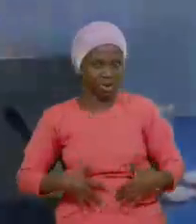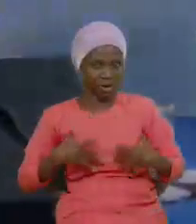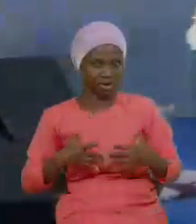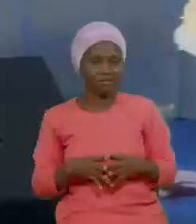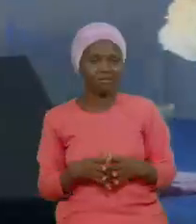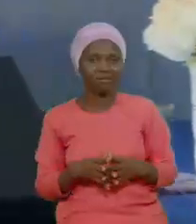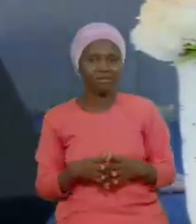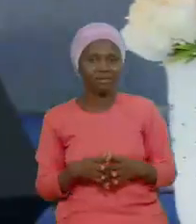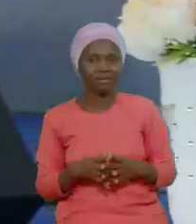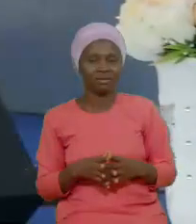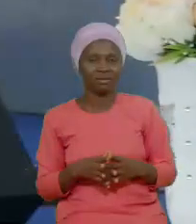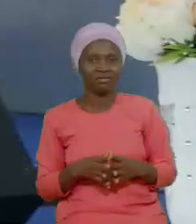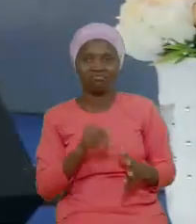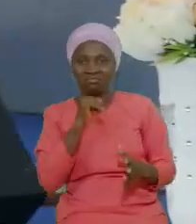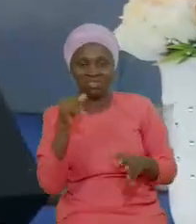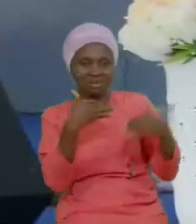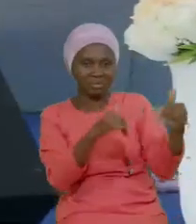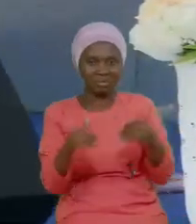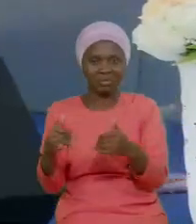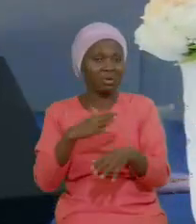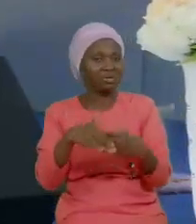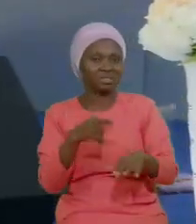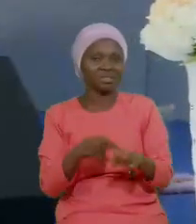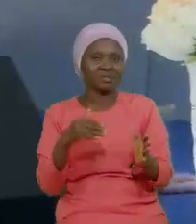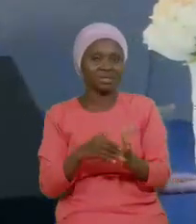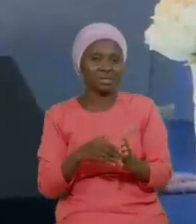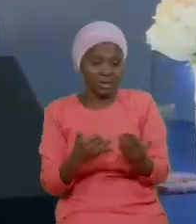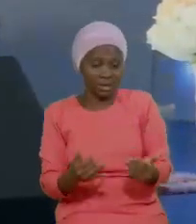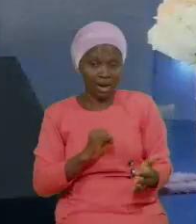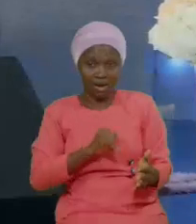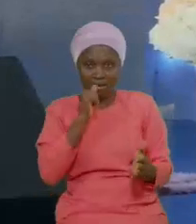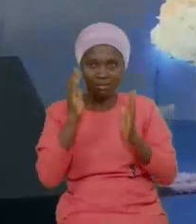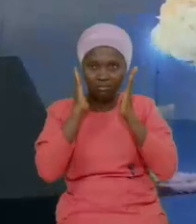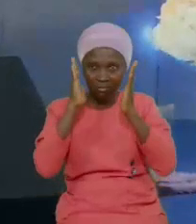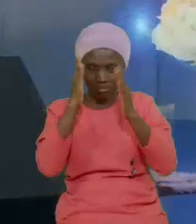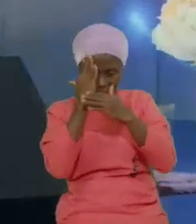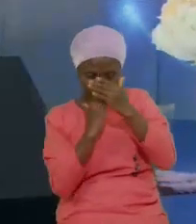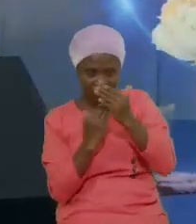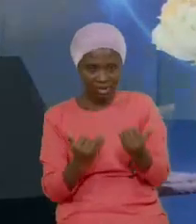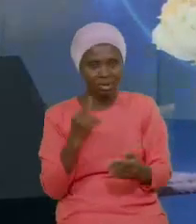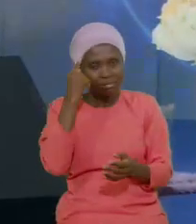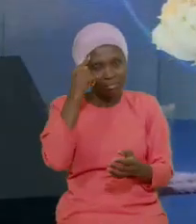Instead of play all the time, I am sober now. I'm thinking of my future.